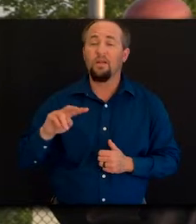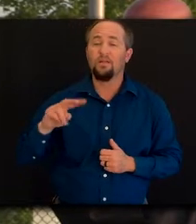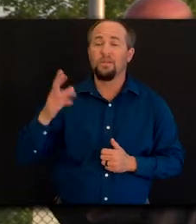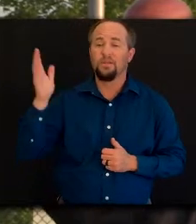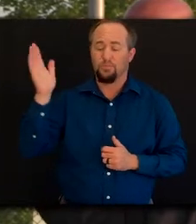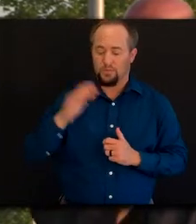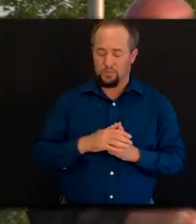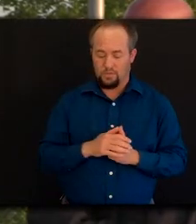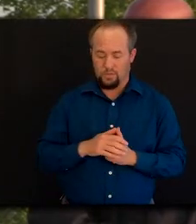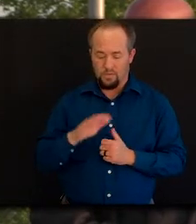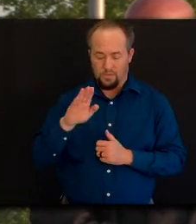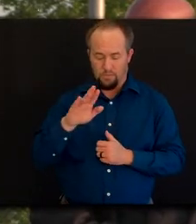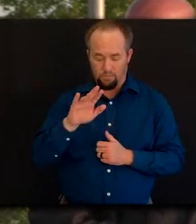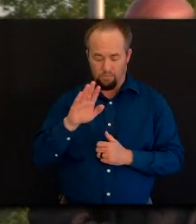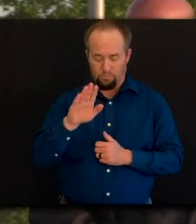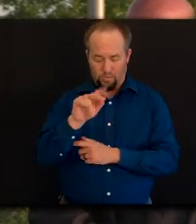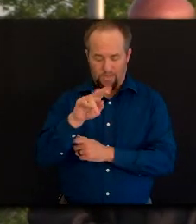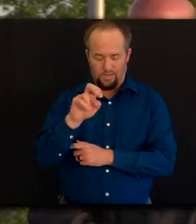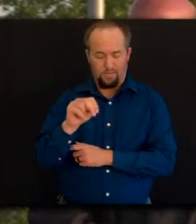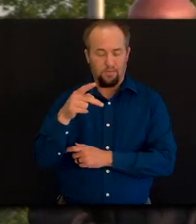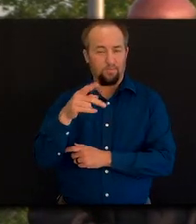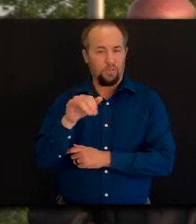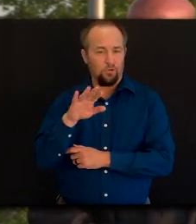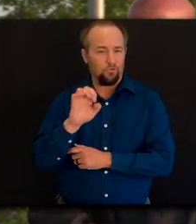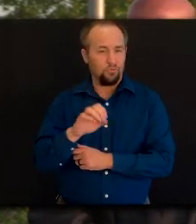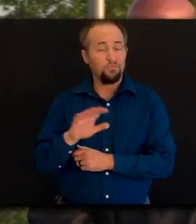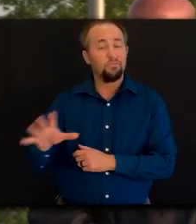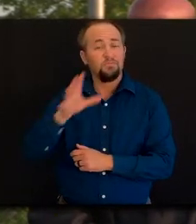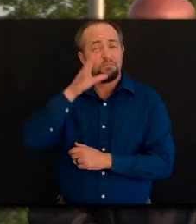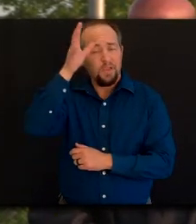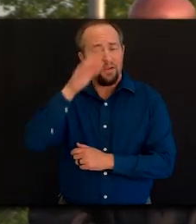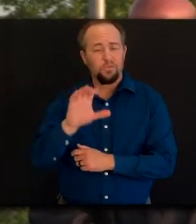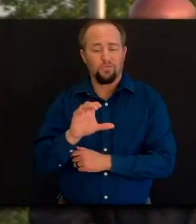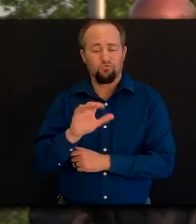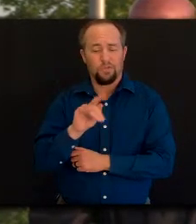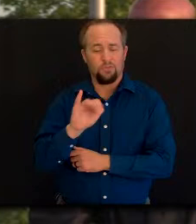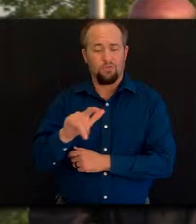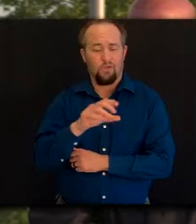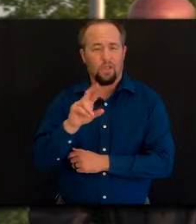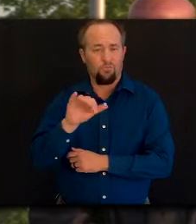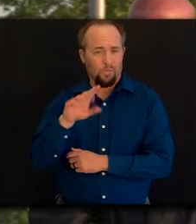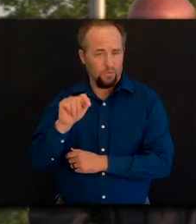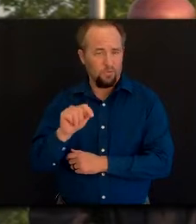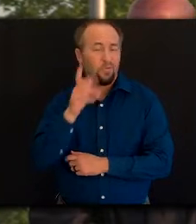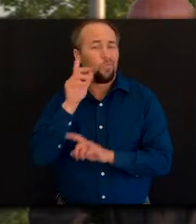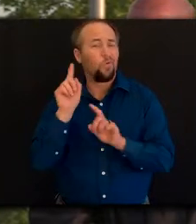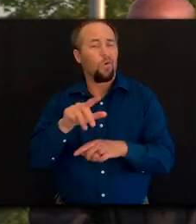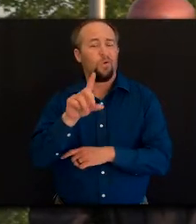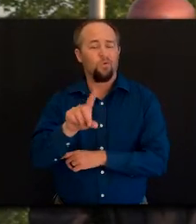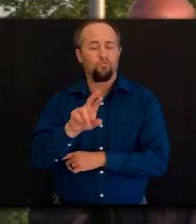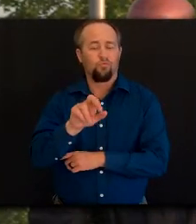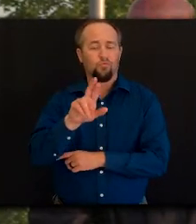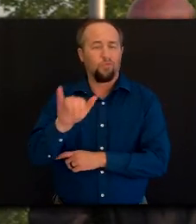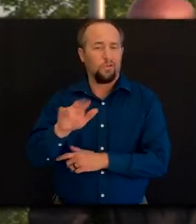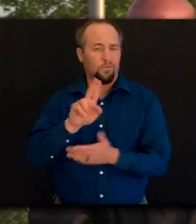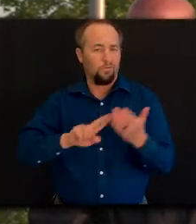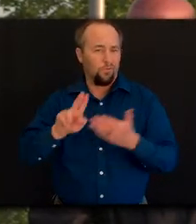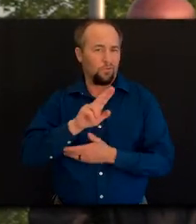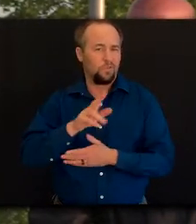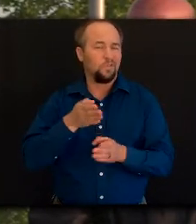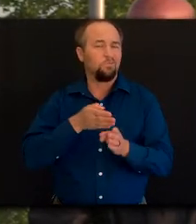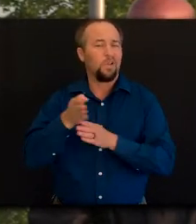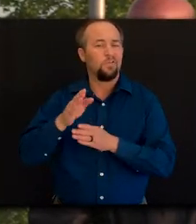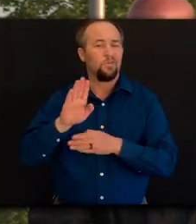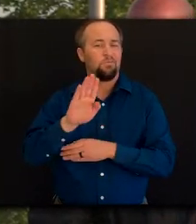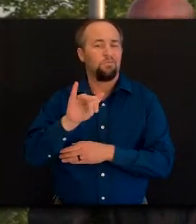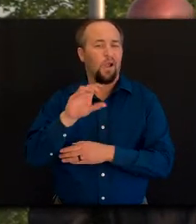Pierce. Braden's parents are Crystal and Robert Pierce. Braden is attending Drury University to major in biochemistry this fall. Braden